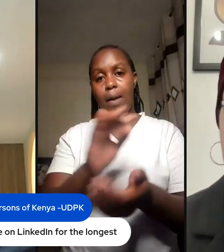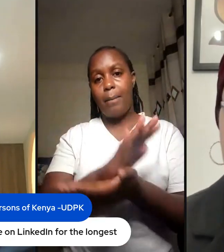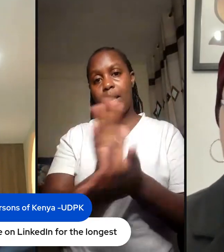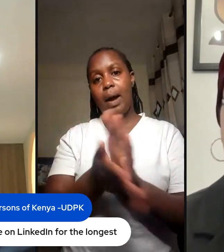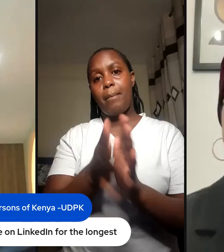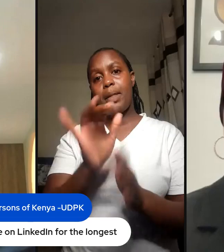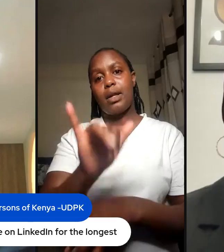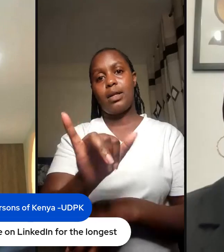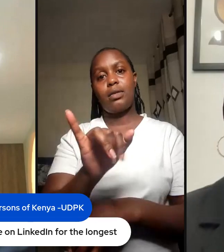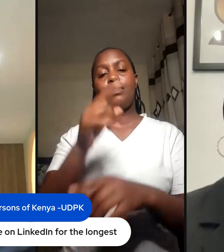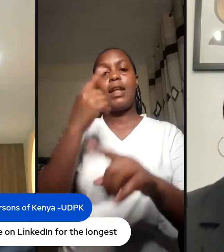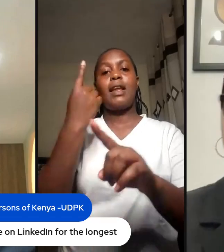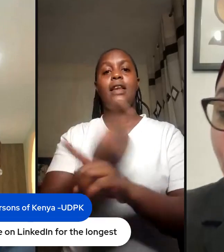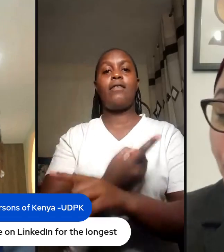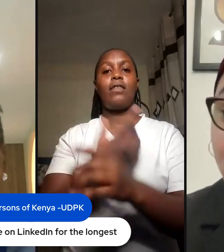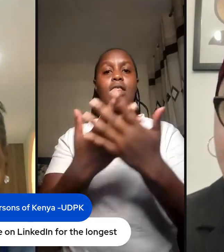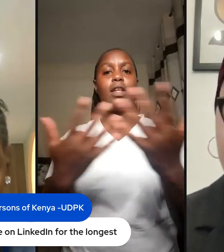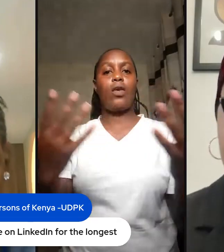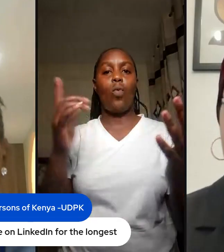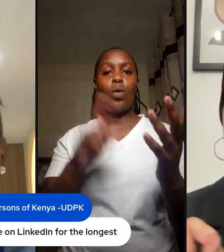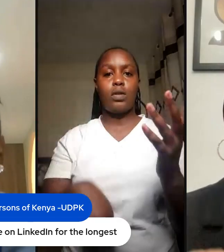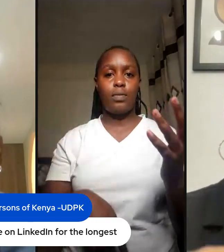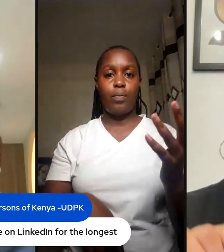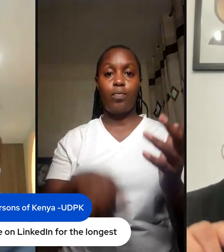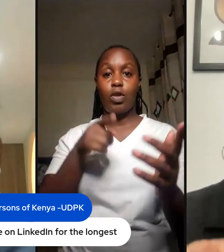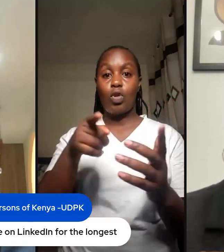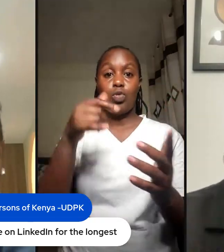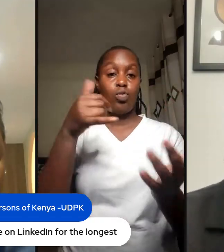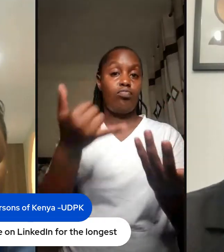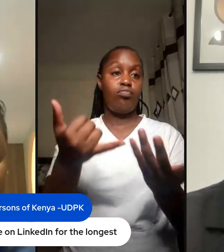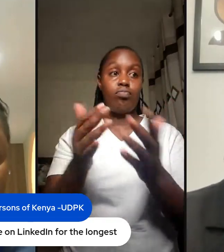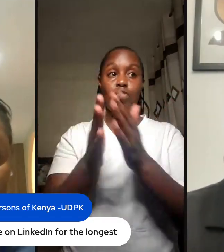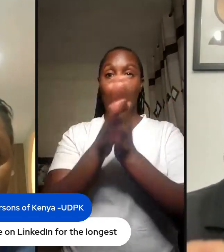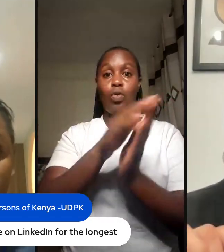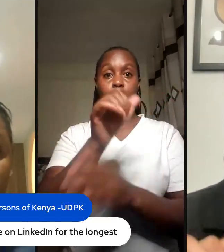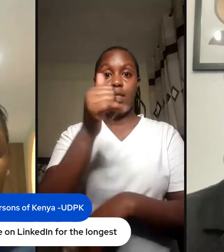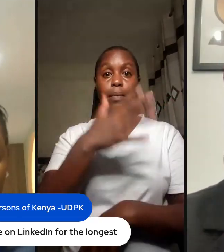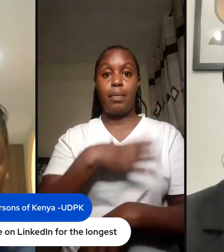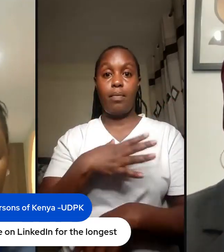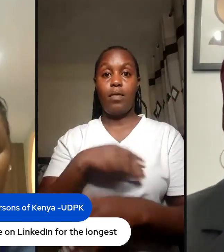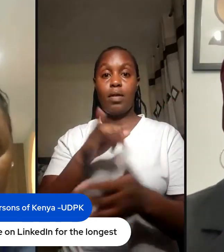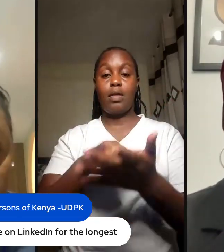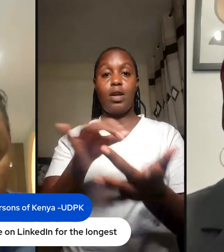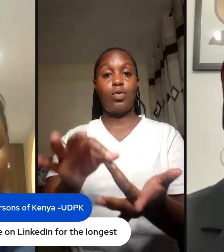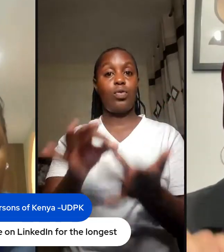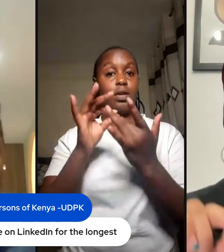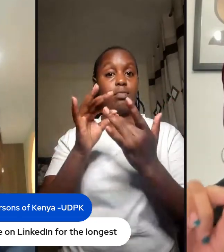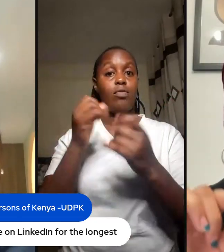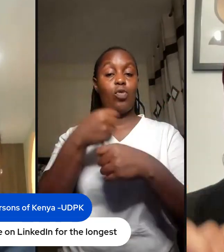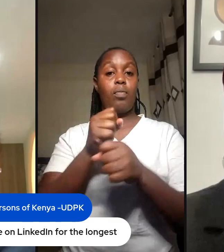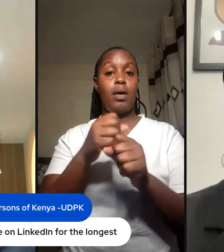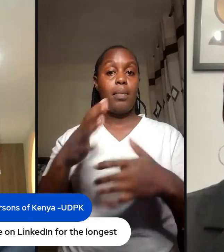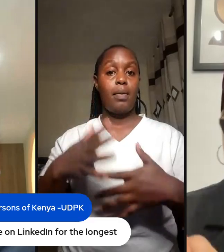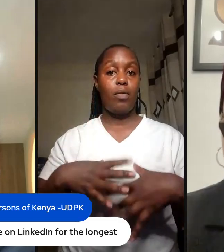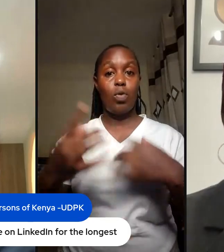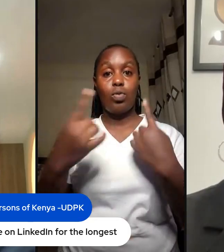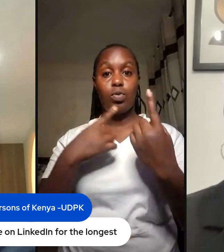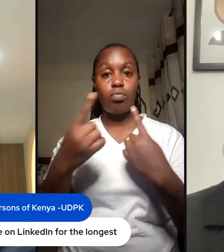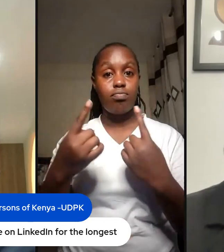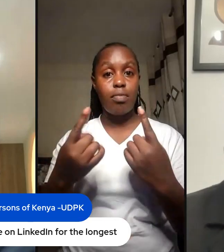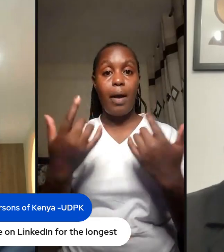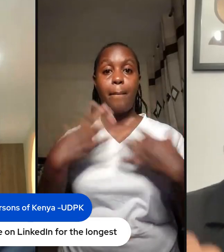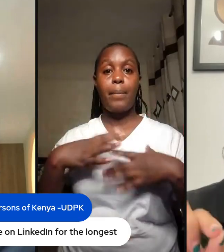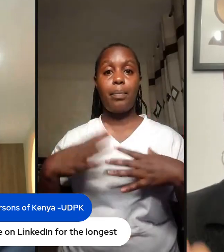doing different? Are you featuring other people's stories that are unique to make people talk, to make people gather in